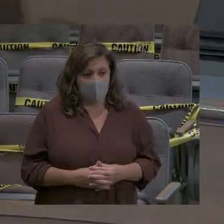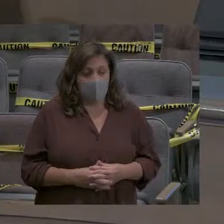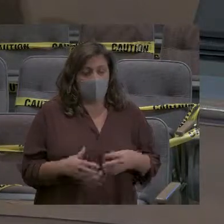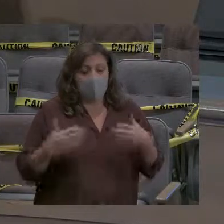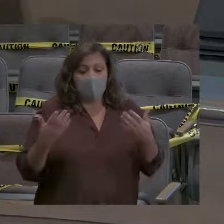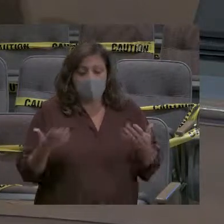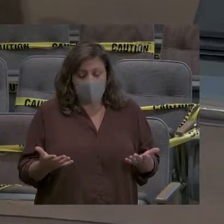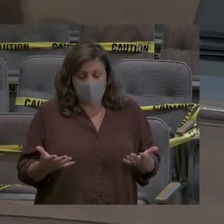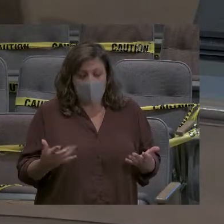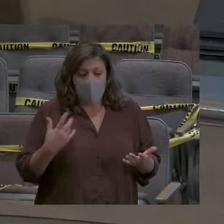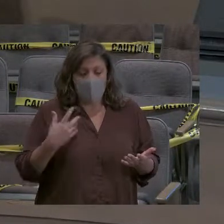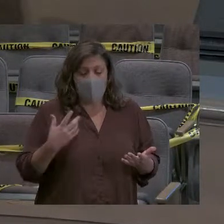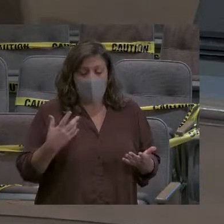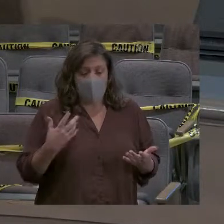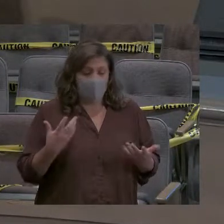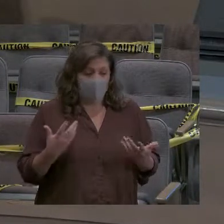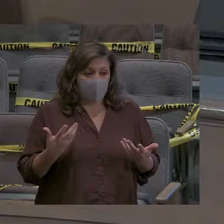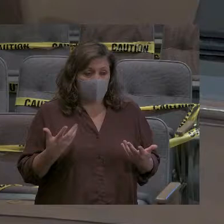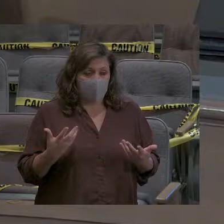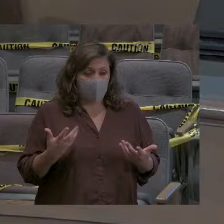ability to